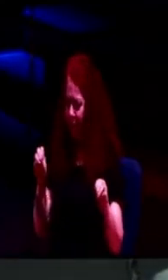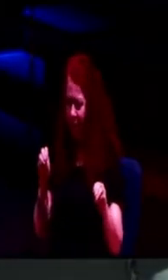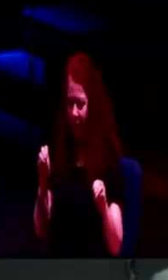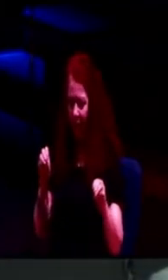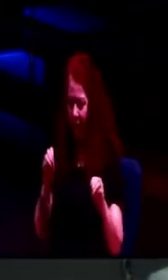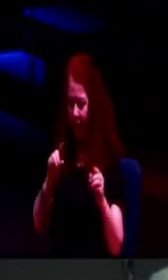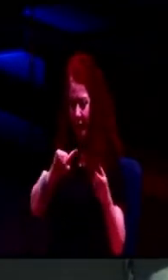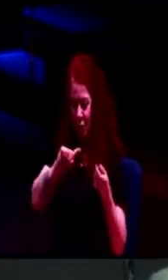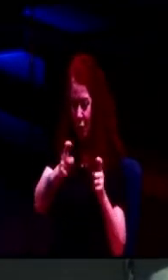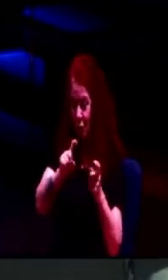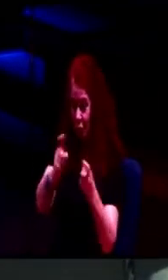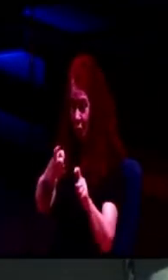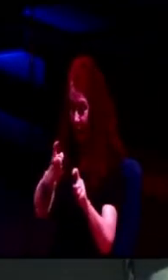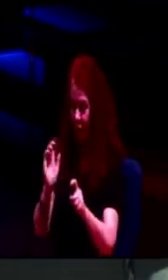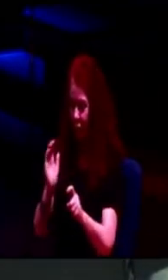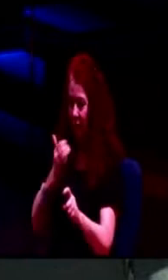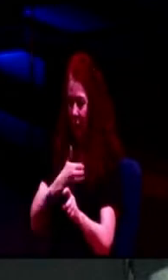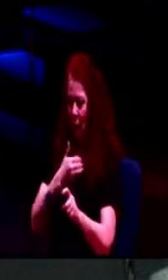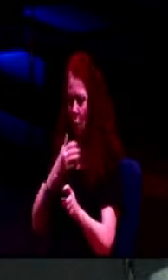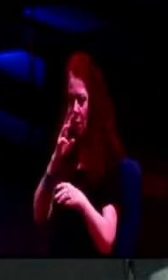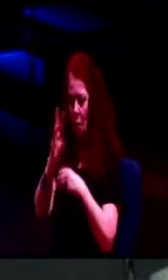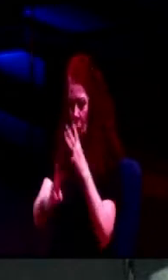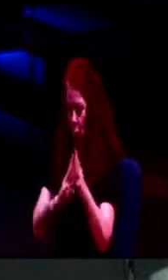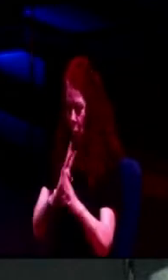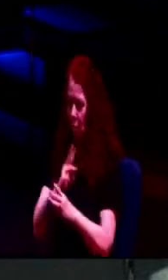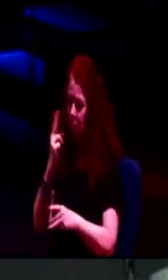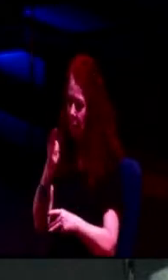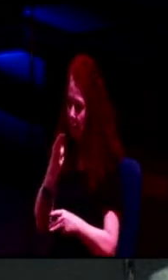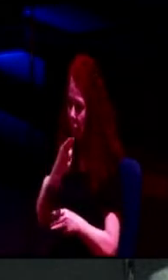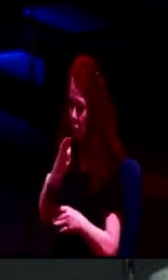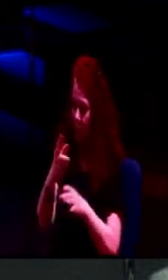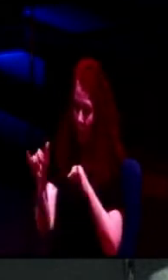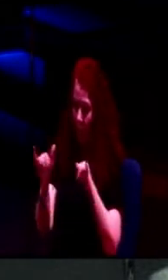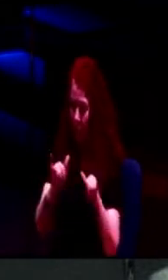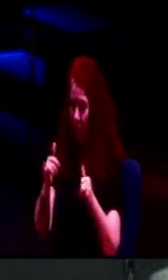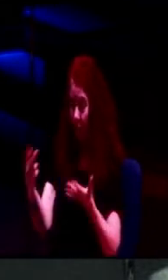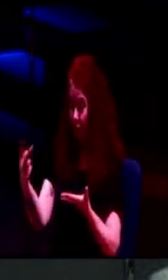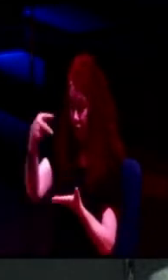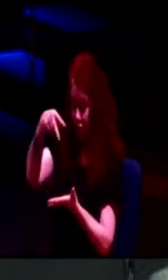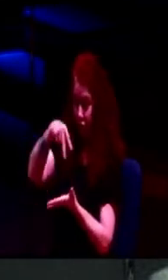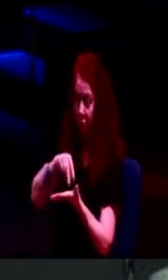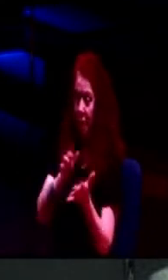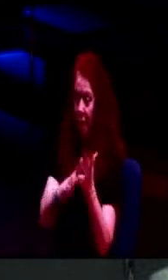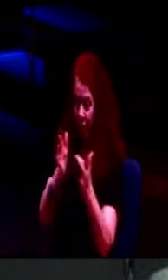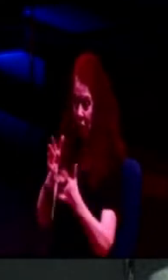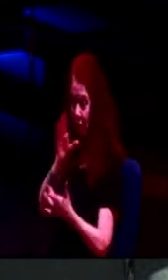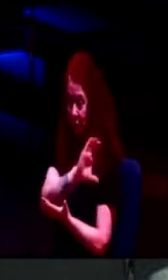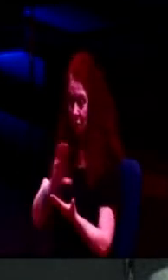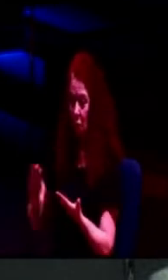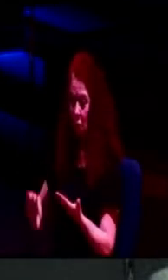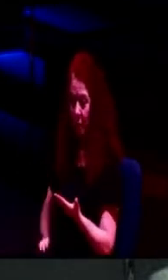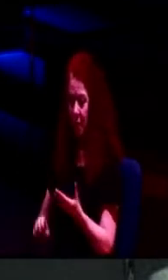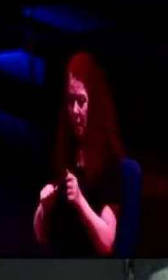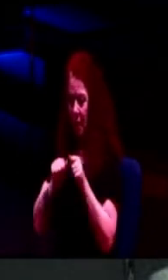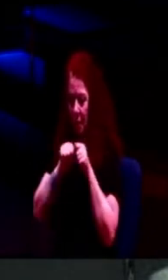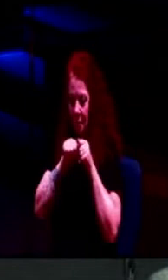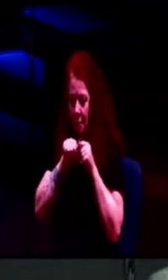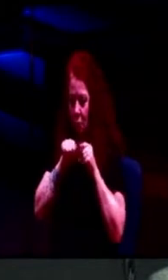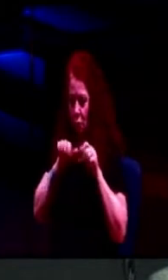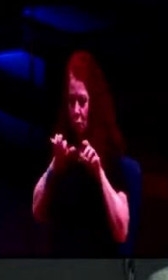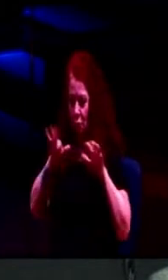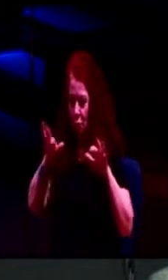history like the death and resurrection of Jesus Christ. It just hasn't. It has had ripples